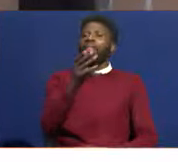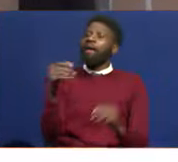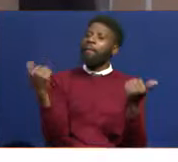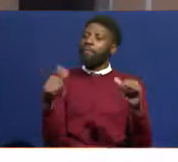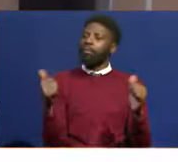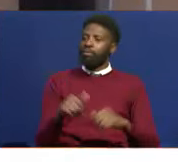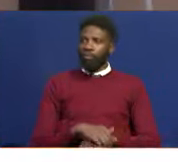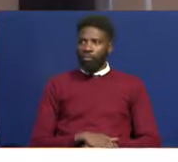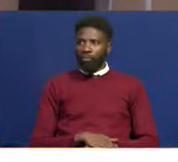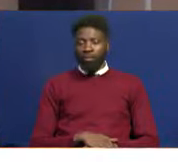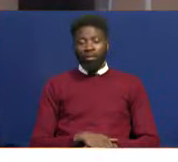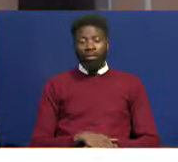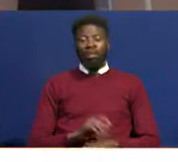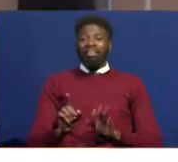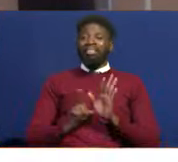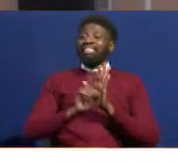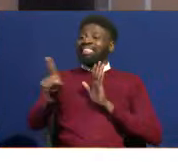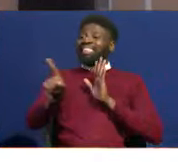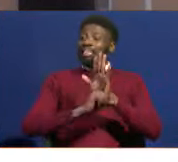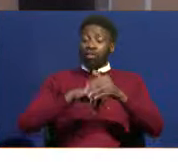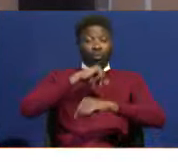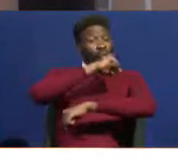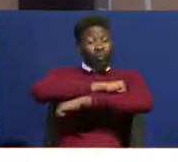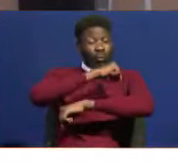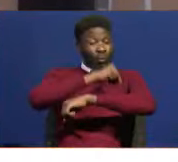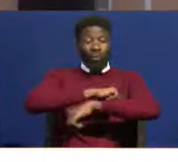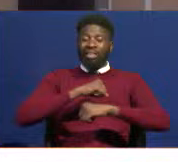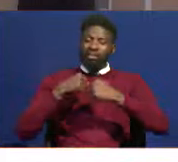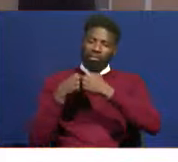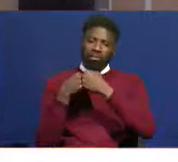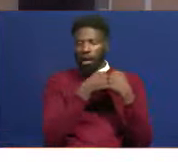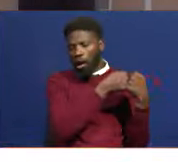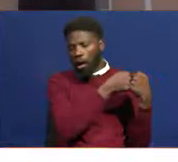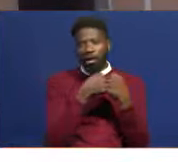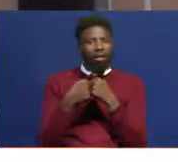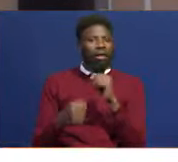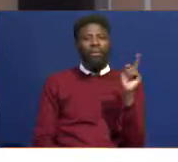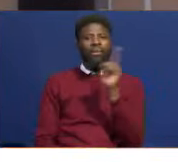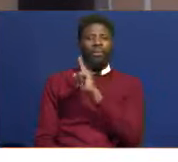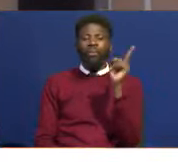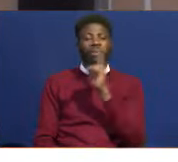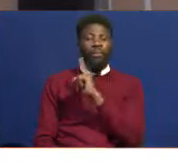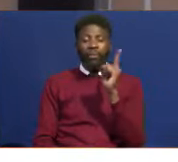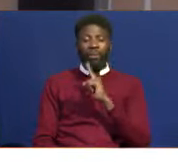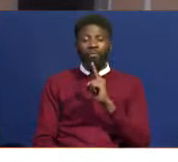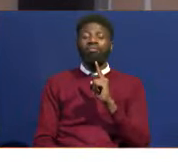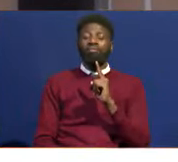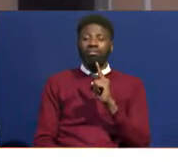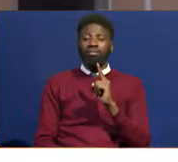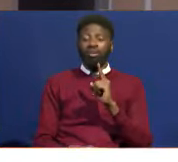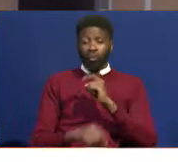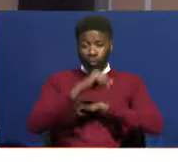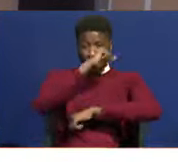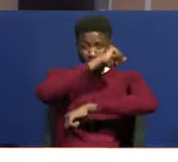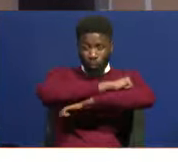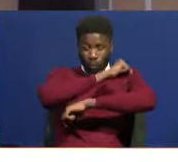very critical in day schools because day schools do not have any other source of